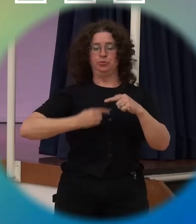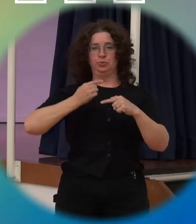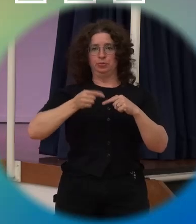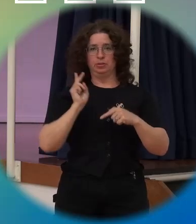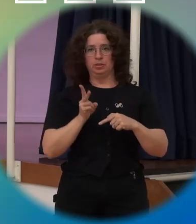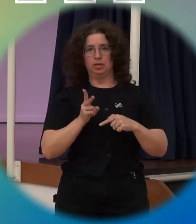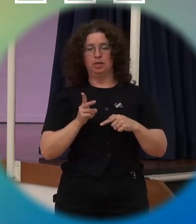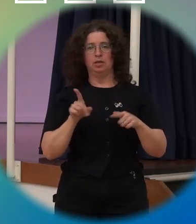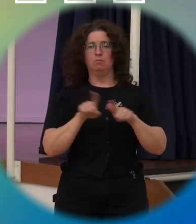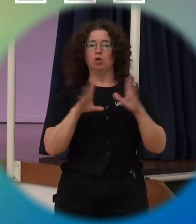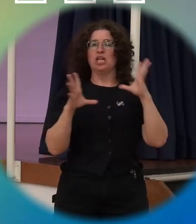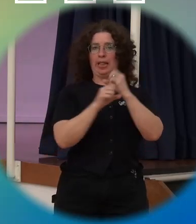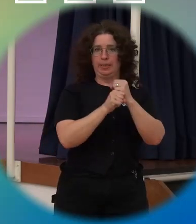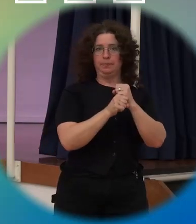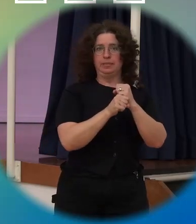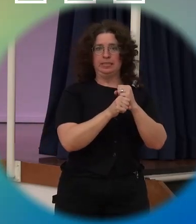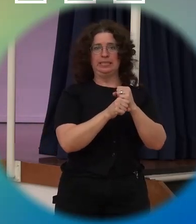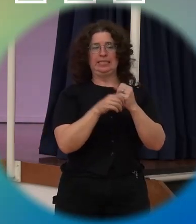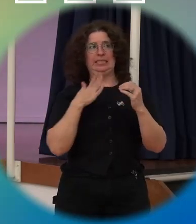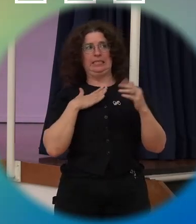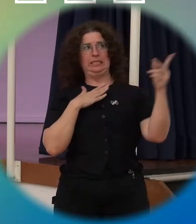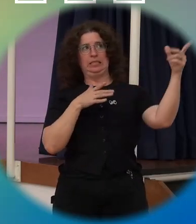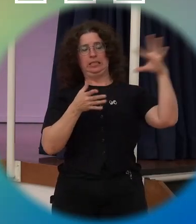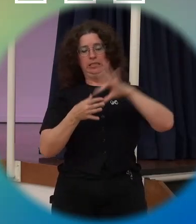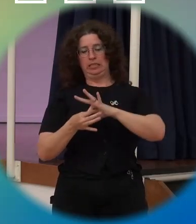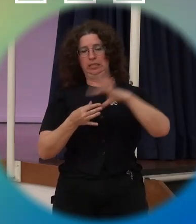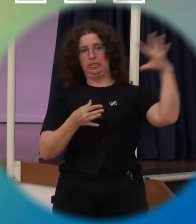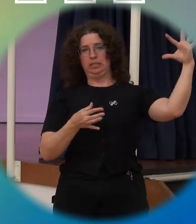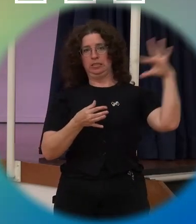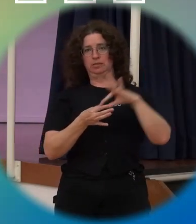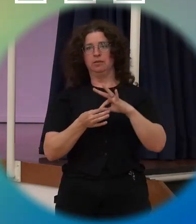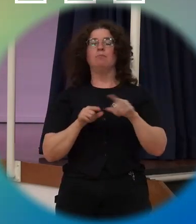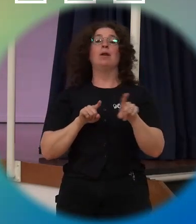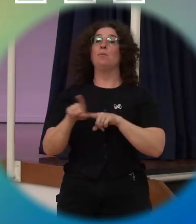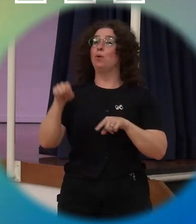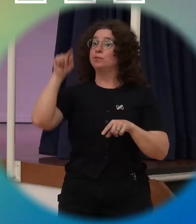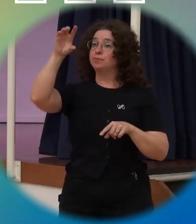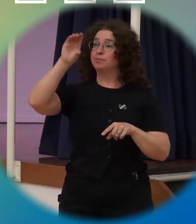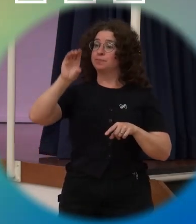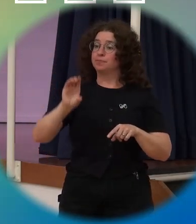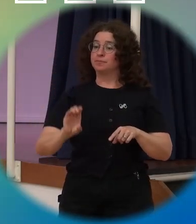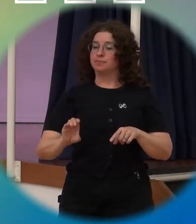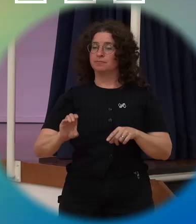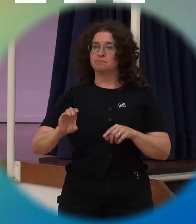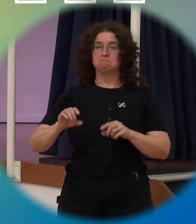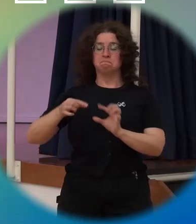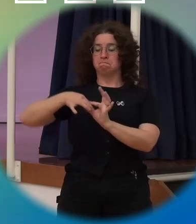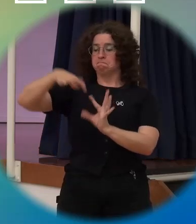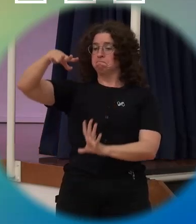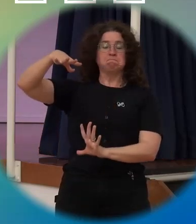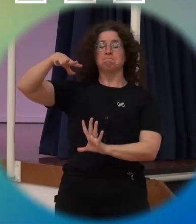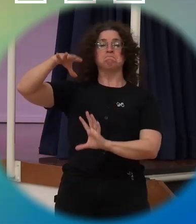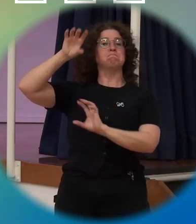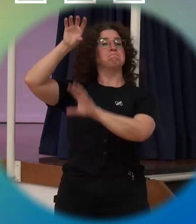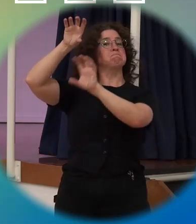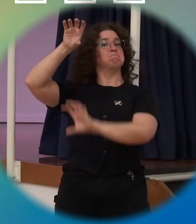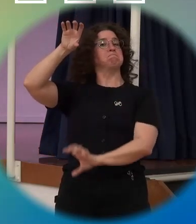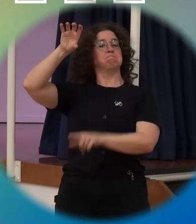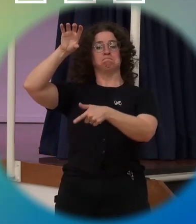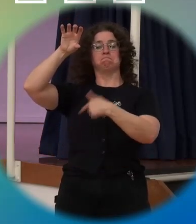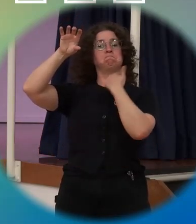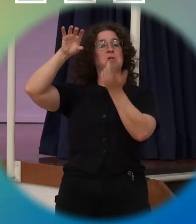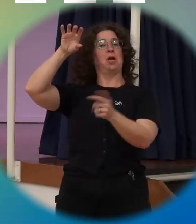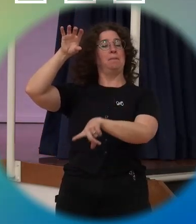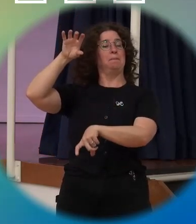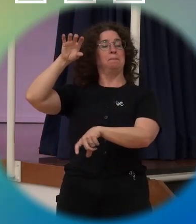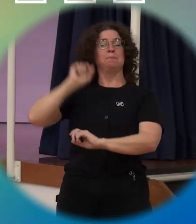as the assembly which depends on it. But most of the assemblies here are completely unrelated to this change, and they're not